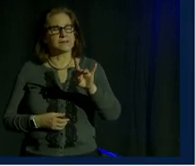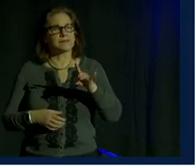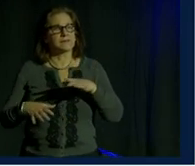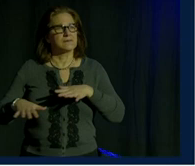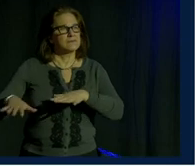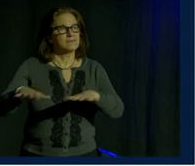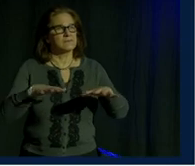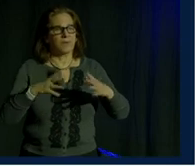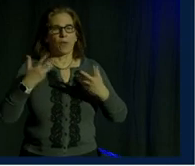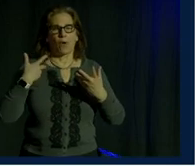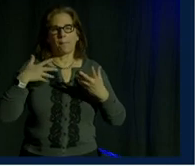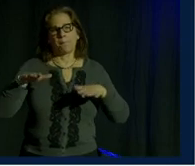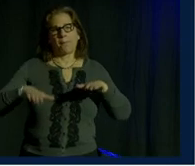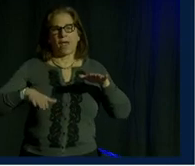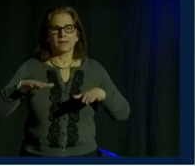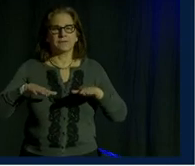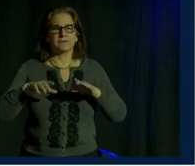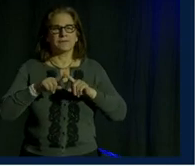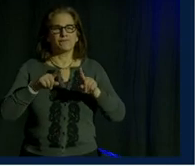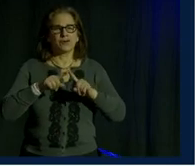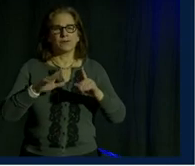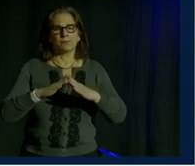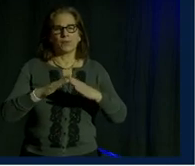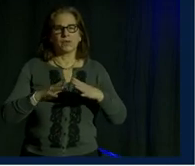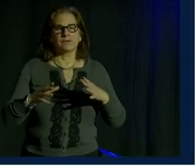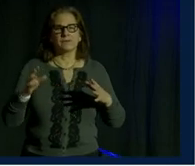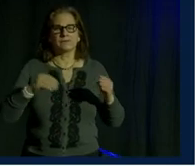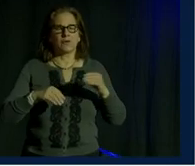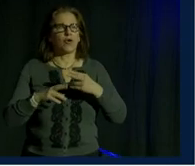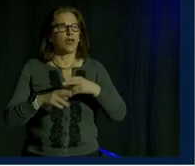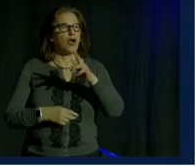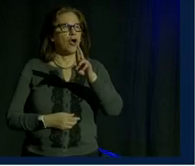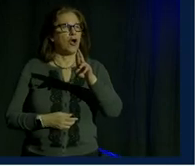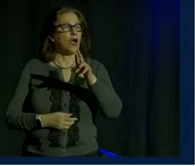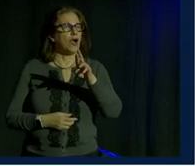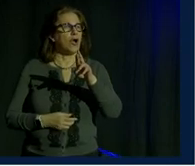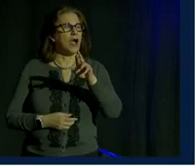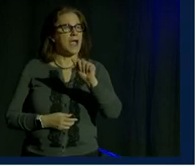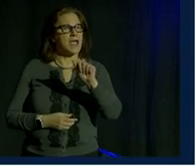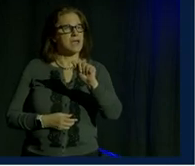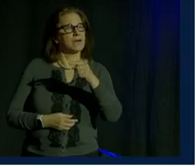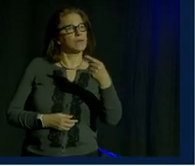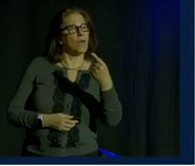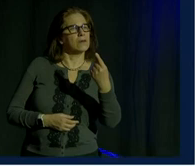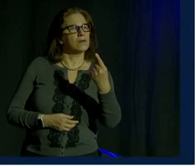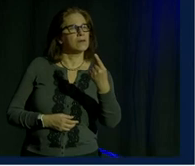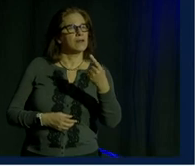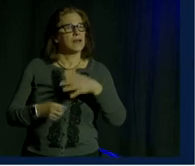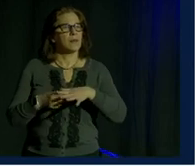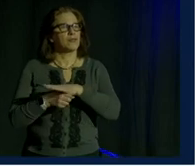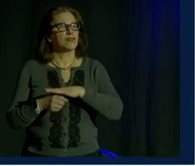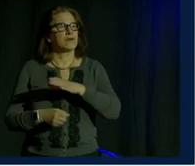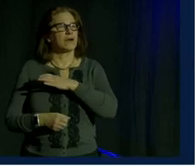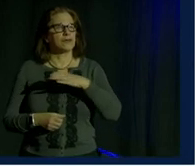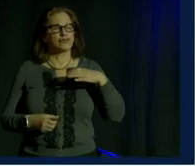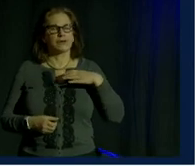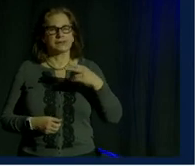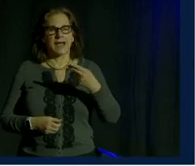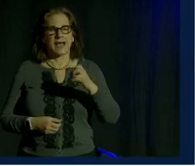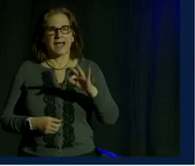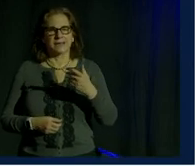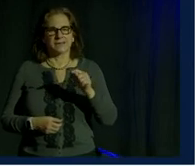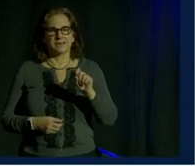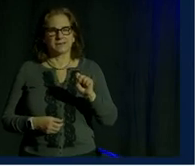zoned RA1 and situated across the street from a giant grocery store and just blocks from the Congress Heights